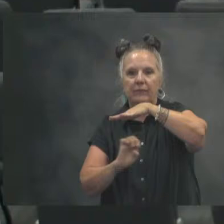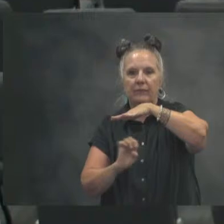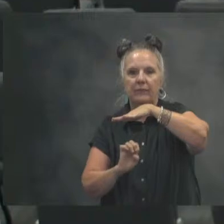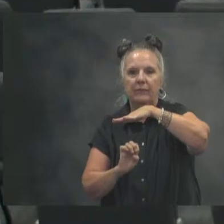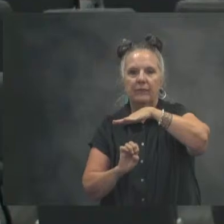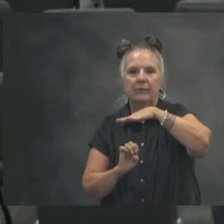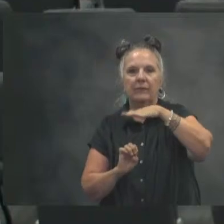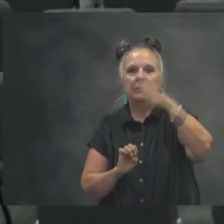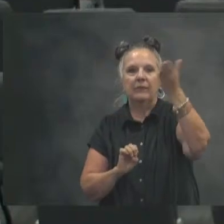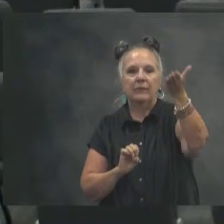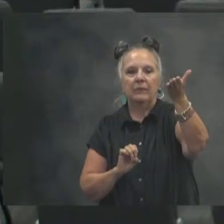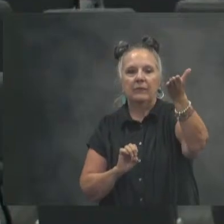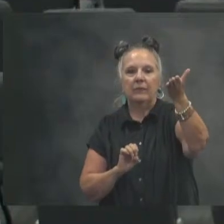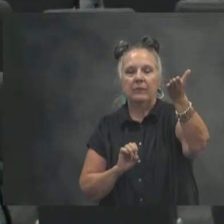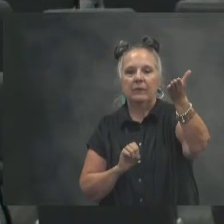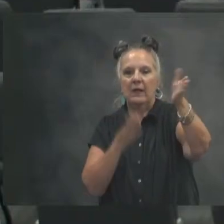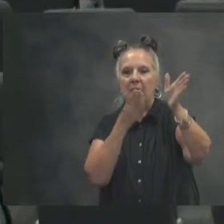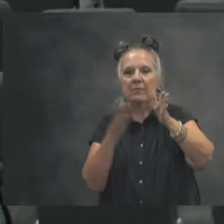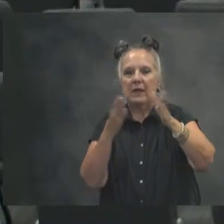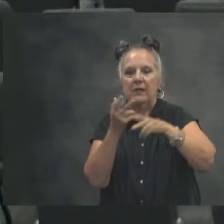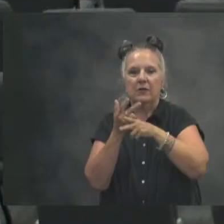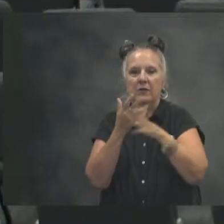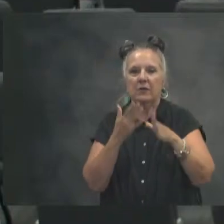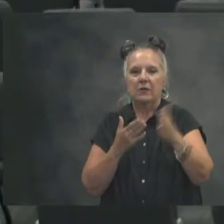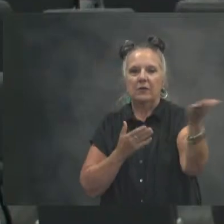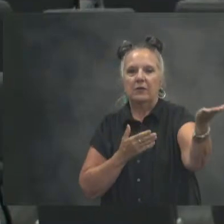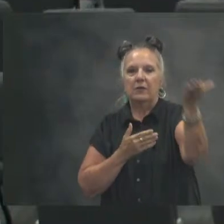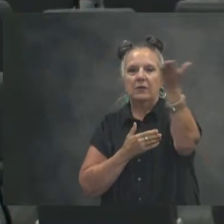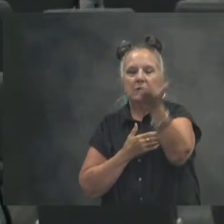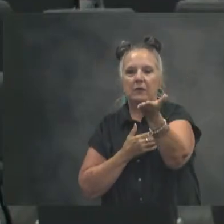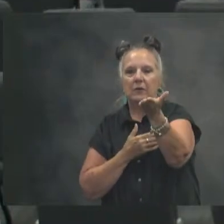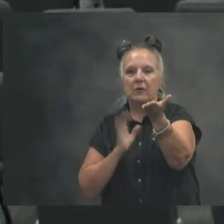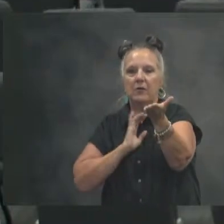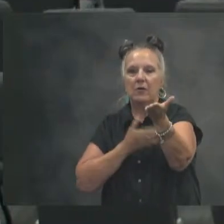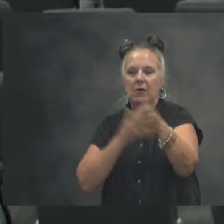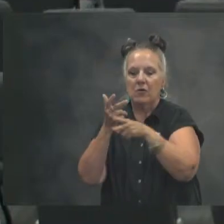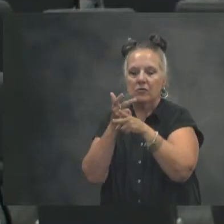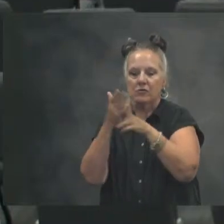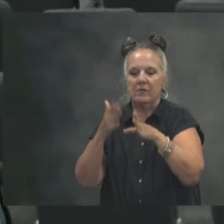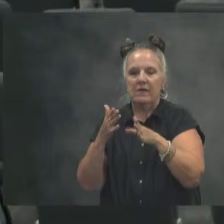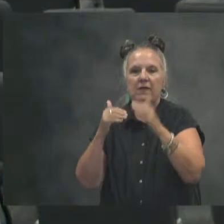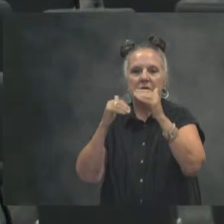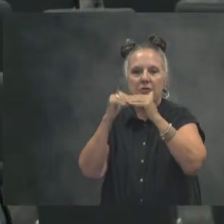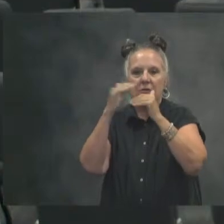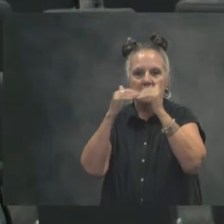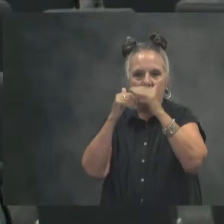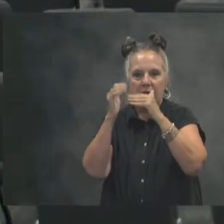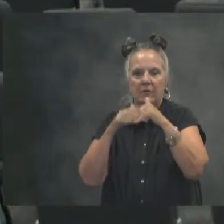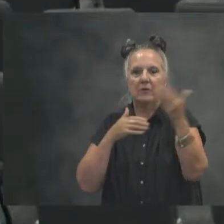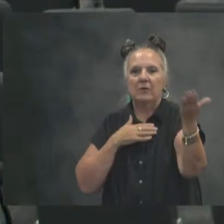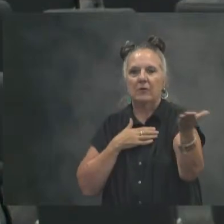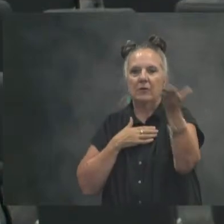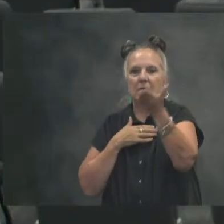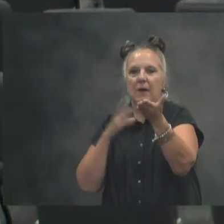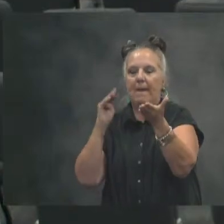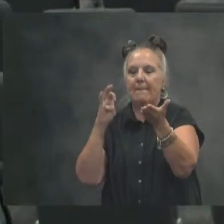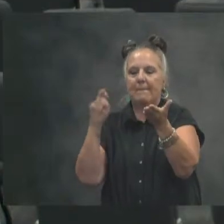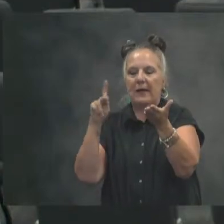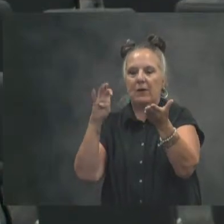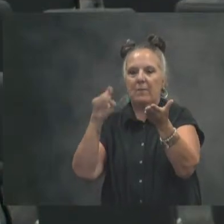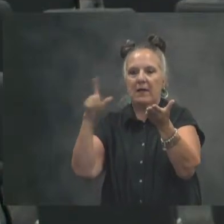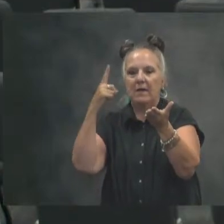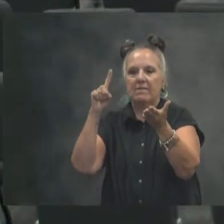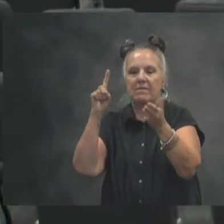senior project manager and planning supervisor, Mr. Matthew Burton, our supervisor of construction, Michael Blake from